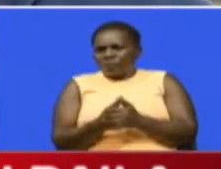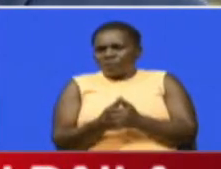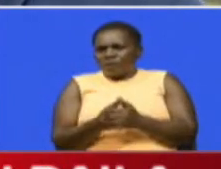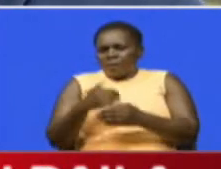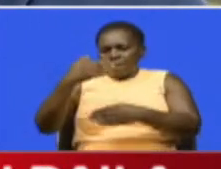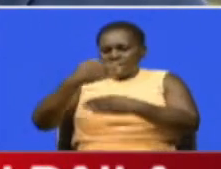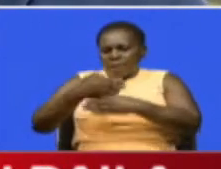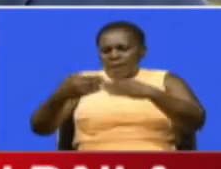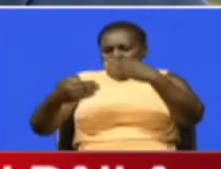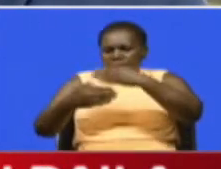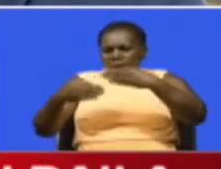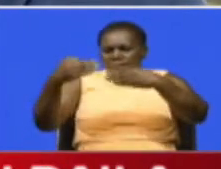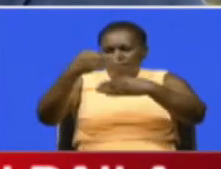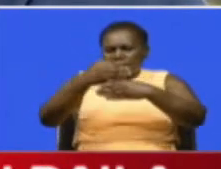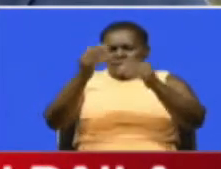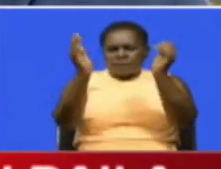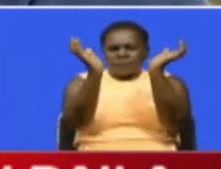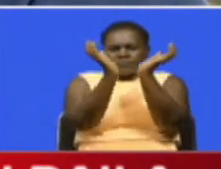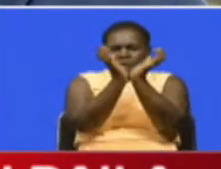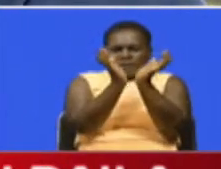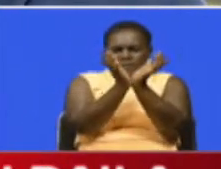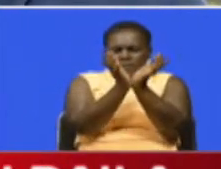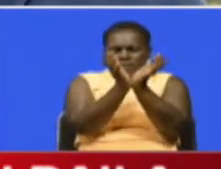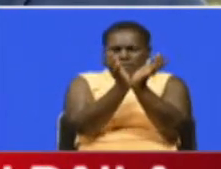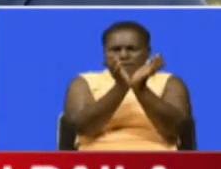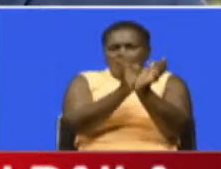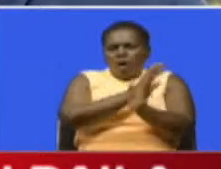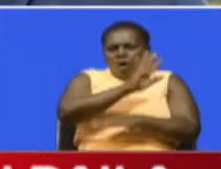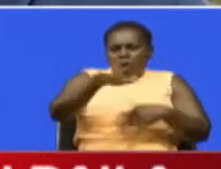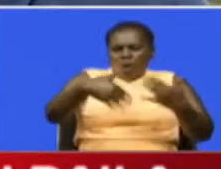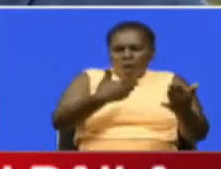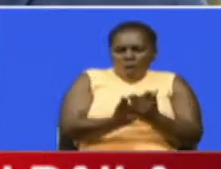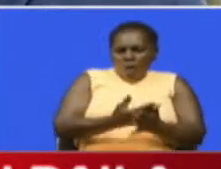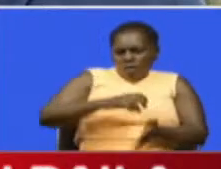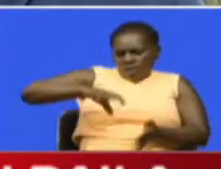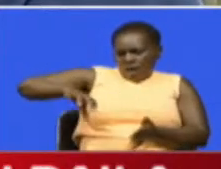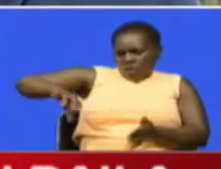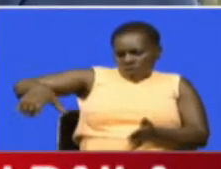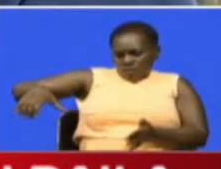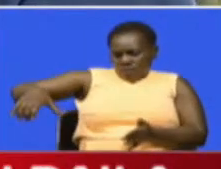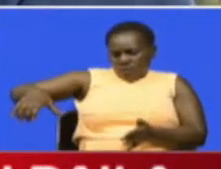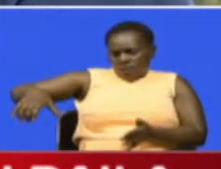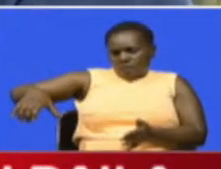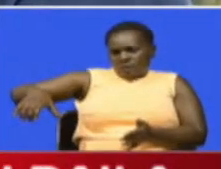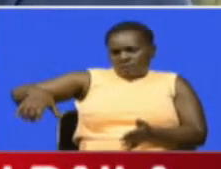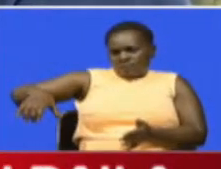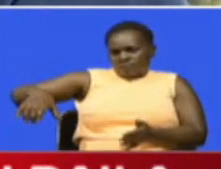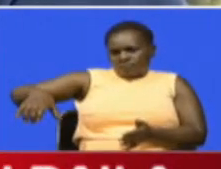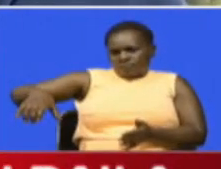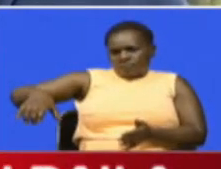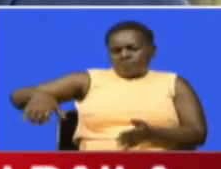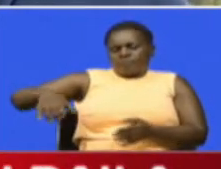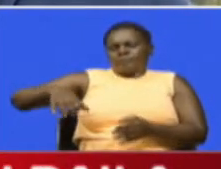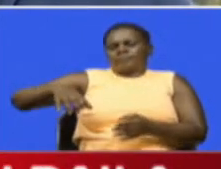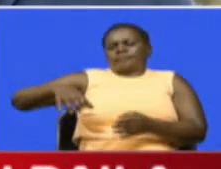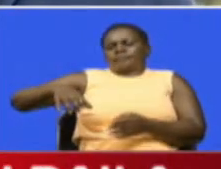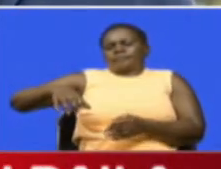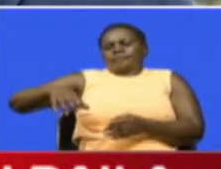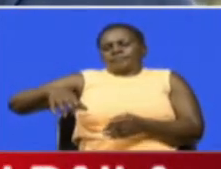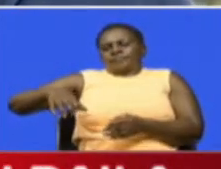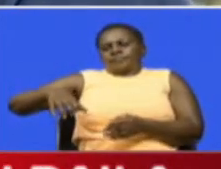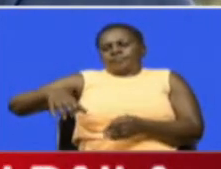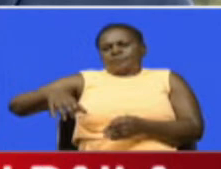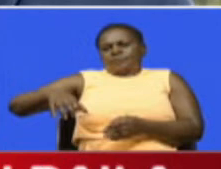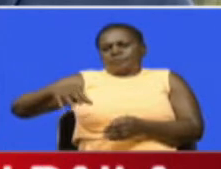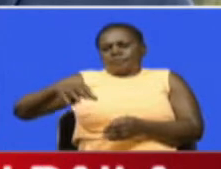build stadia in all the counties, that there are going to be